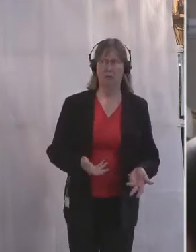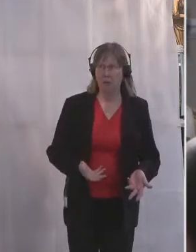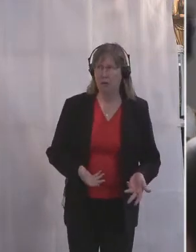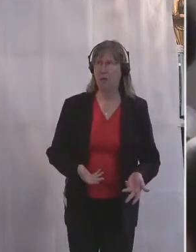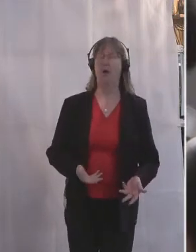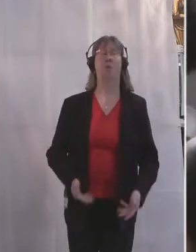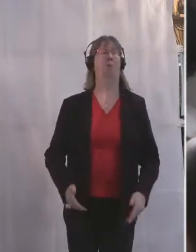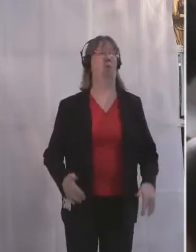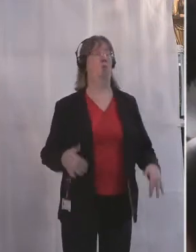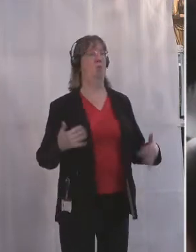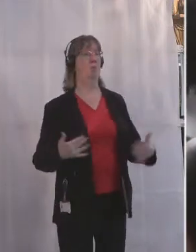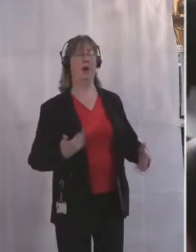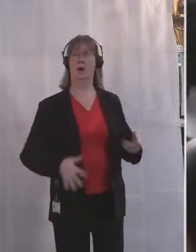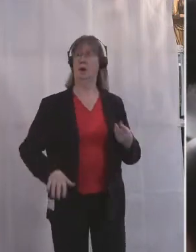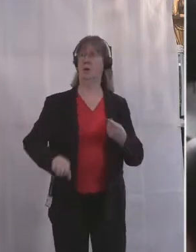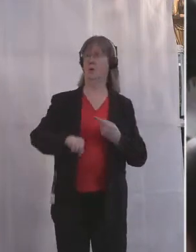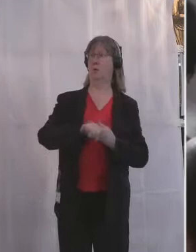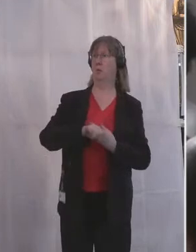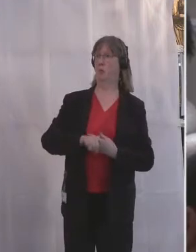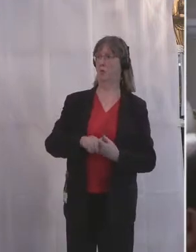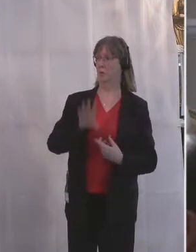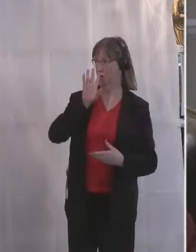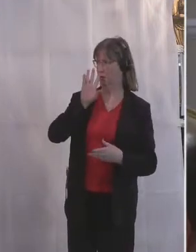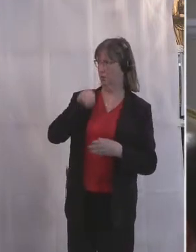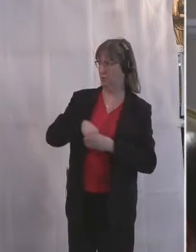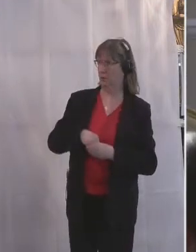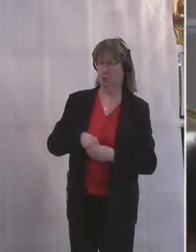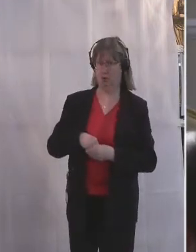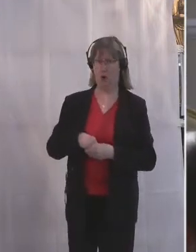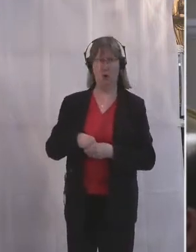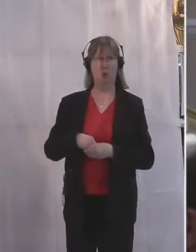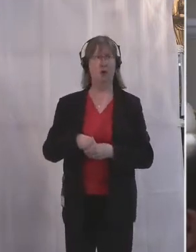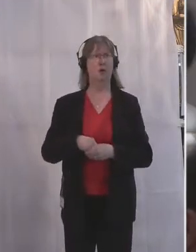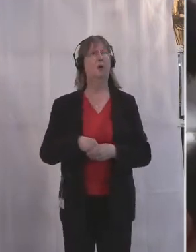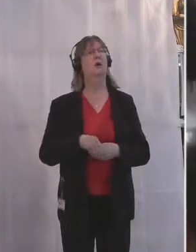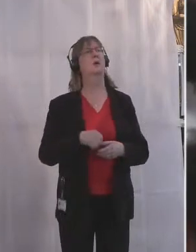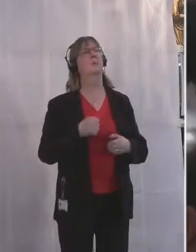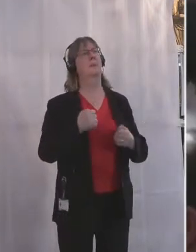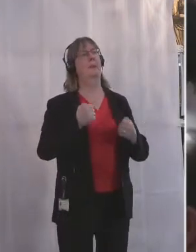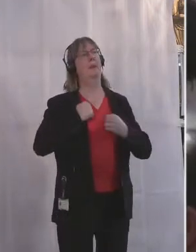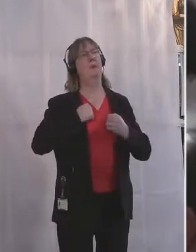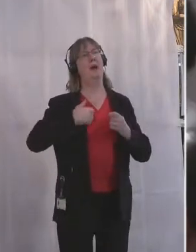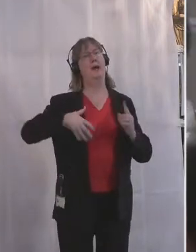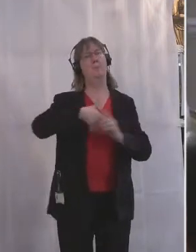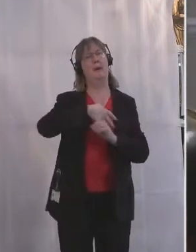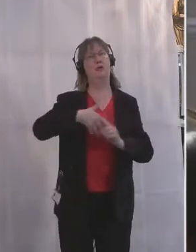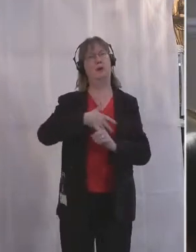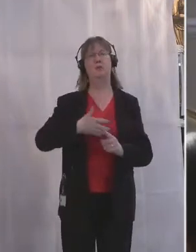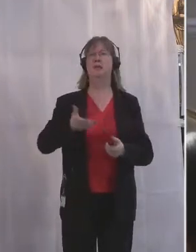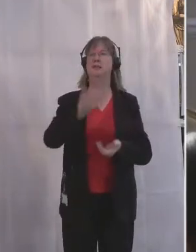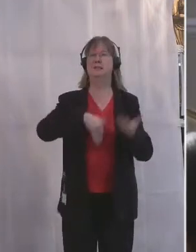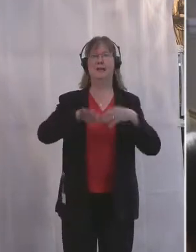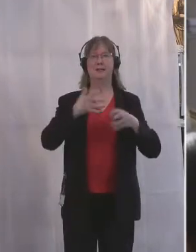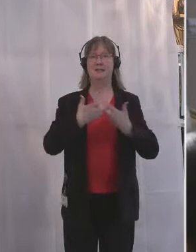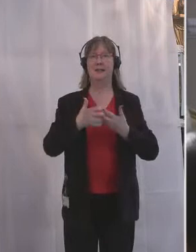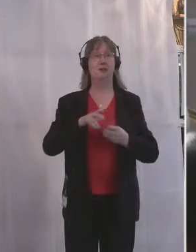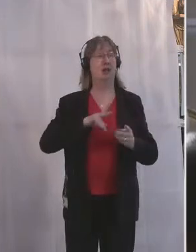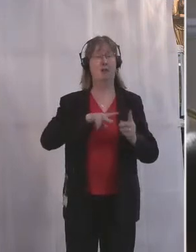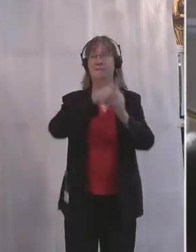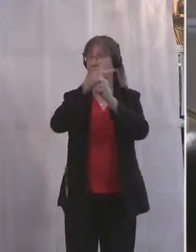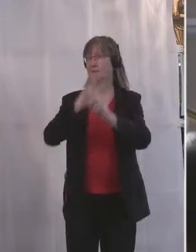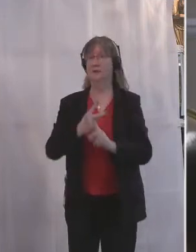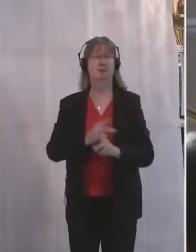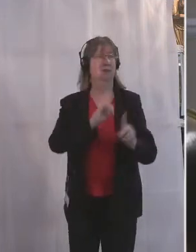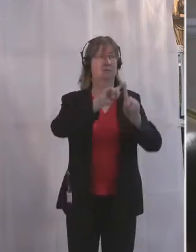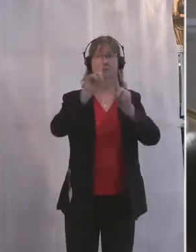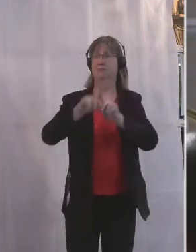feel included and part of the team. Or I come from a science and technology background, and often you go on site visits,